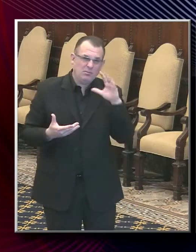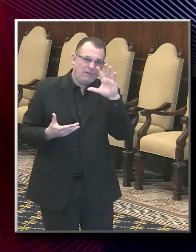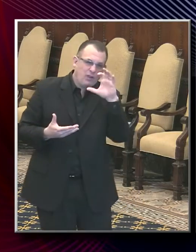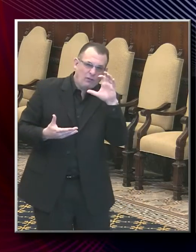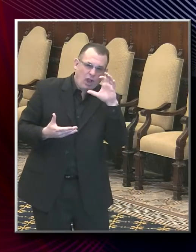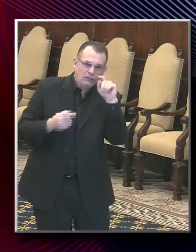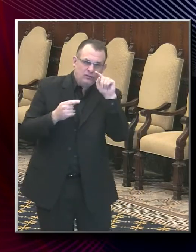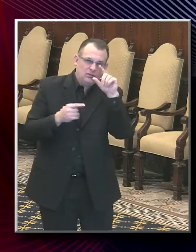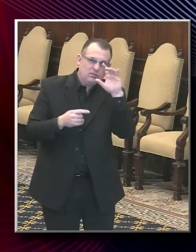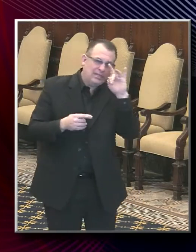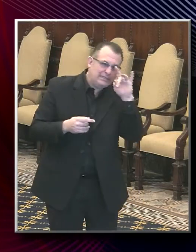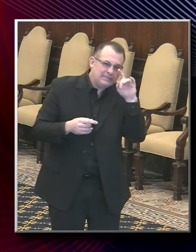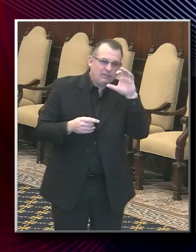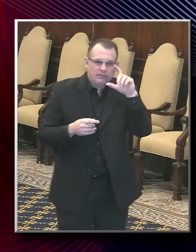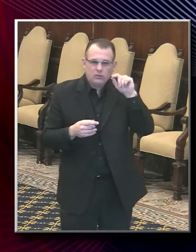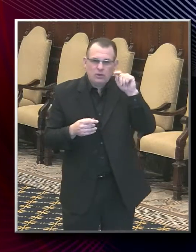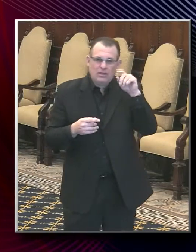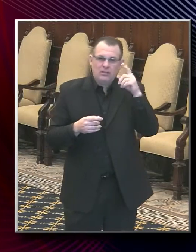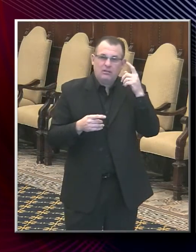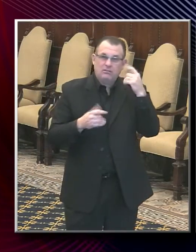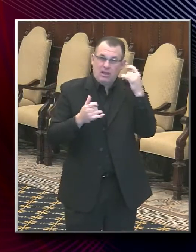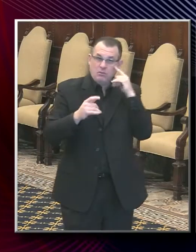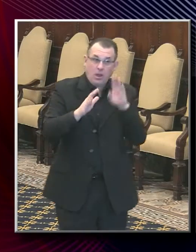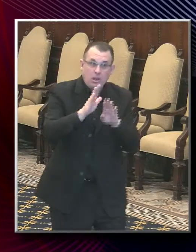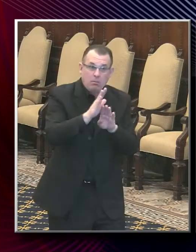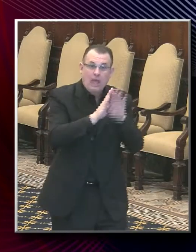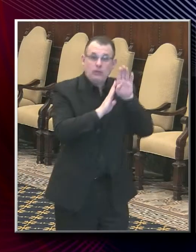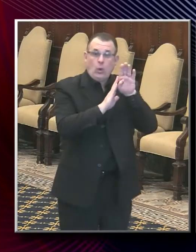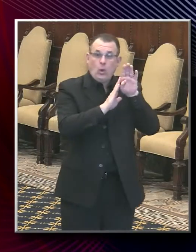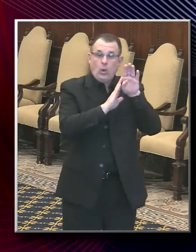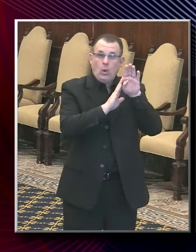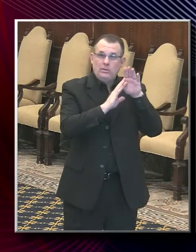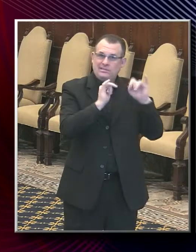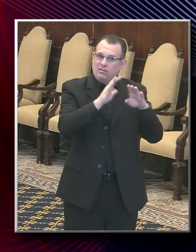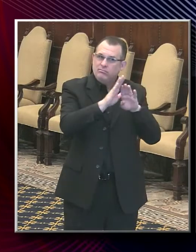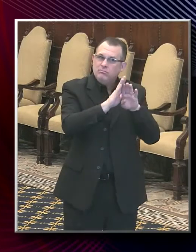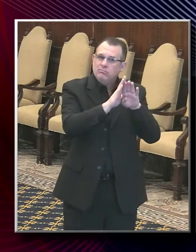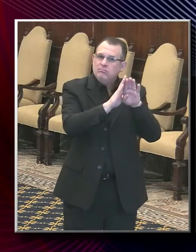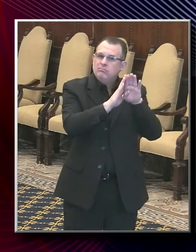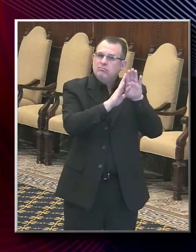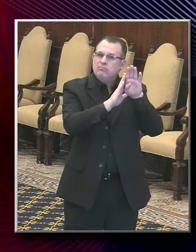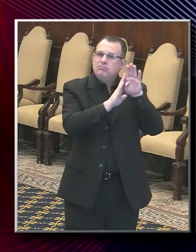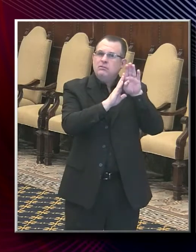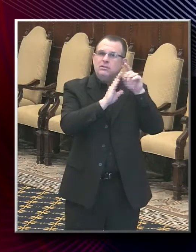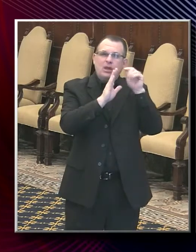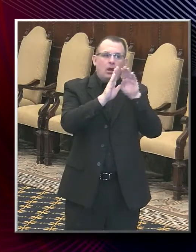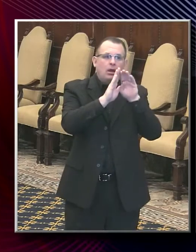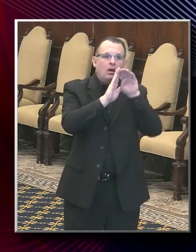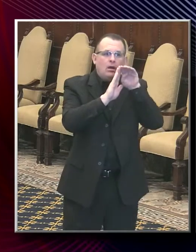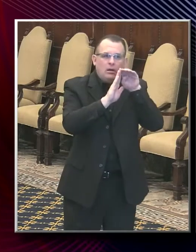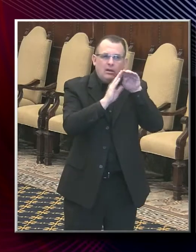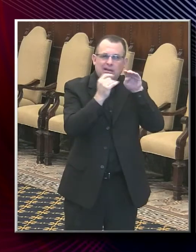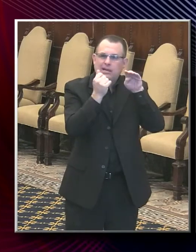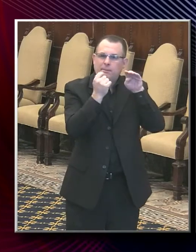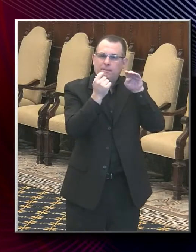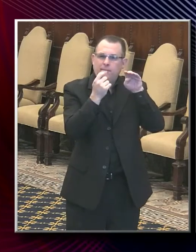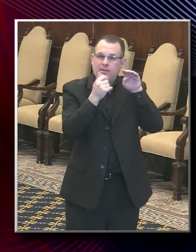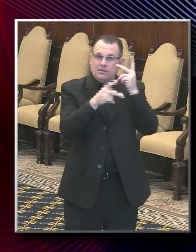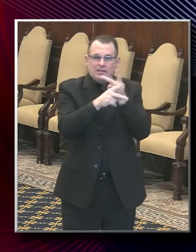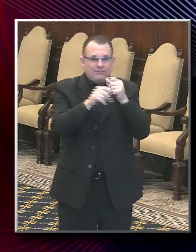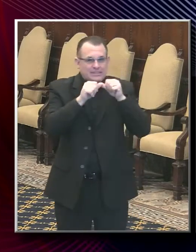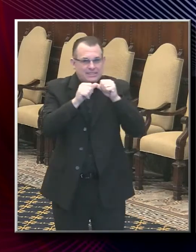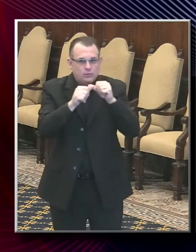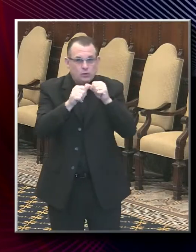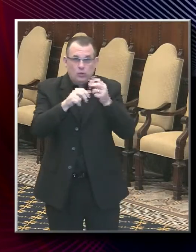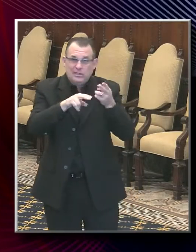hit pretty much a plateau after weeks of increasing number of cases each day. Now I can't say yet that we are seeing any decreases,